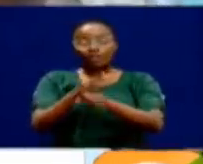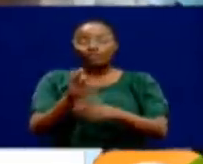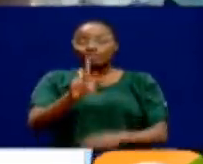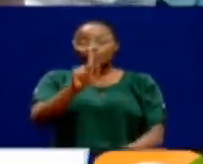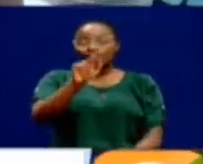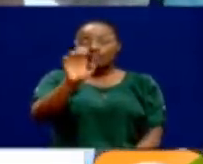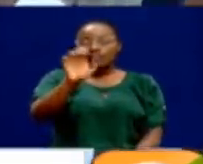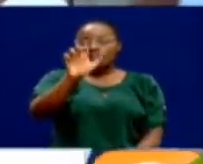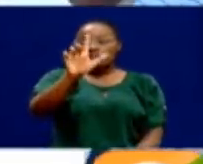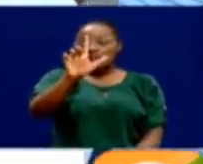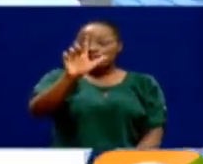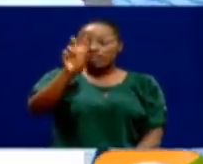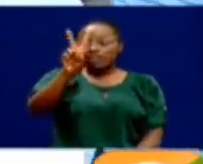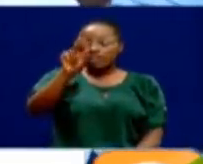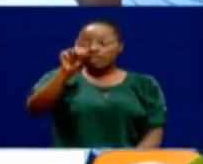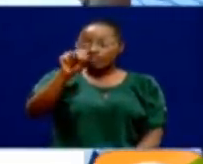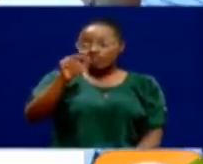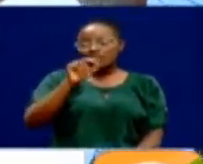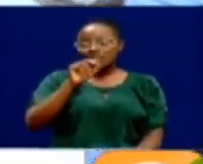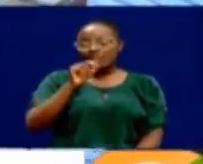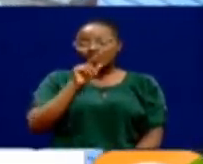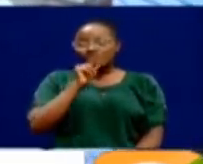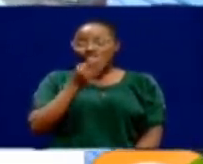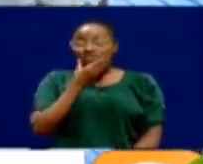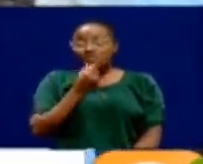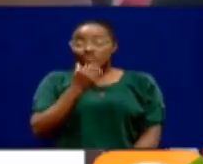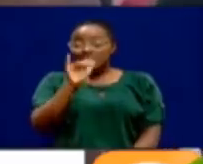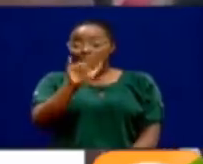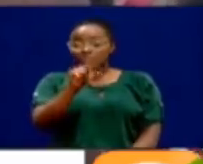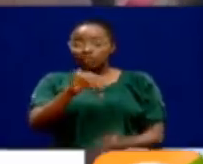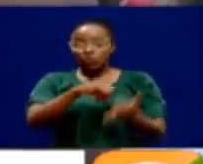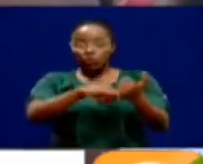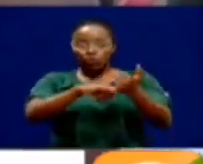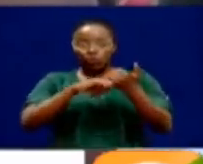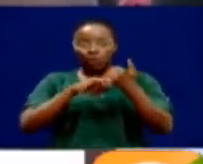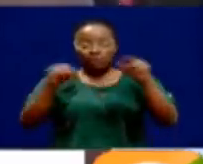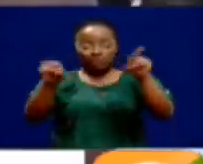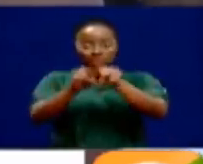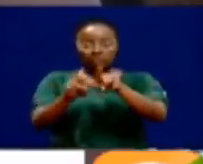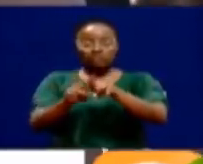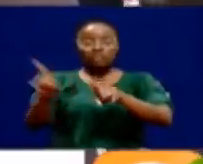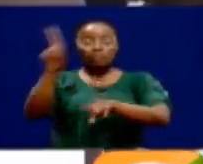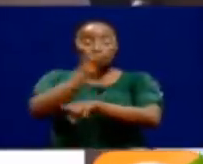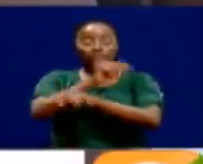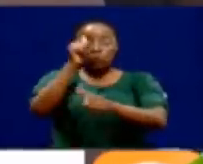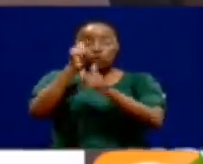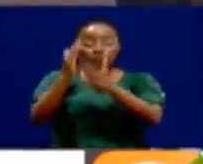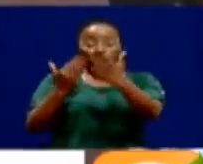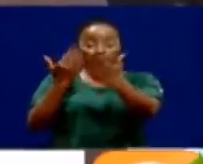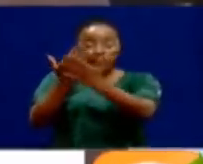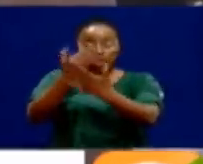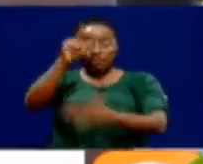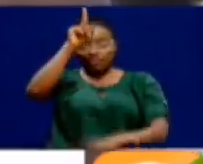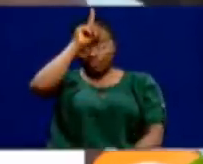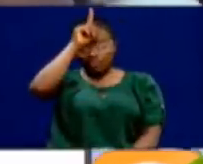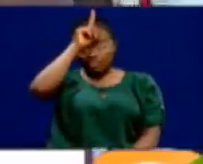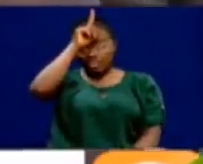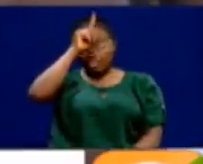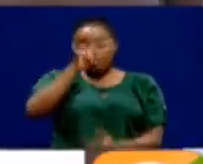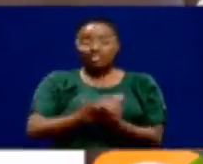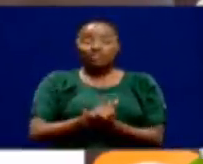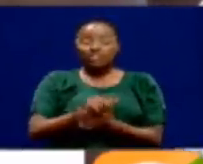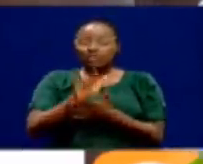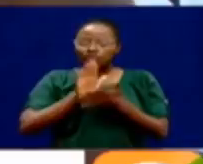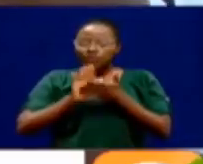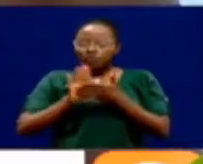Kevin Lekimariki's dad, Jonathan, was actually getting married on this same day that we arrived in the village.